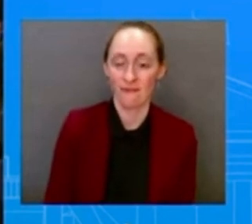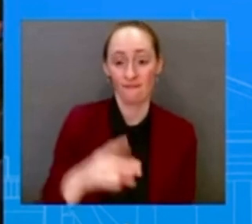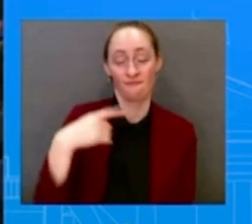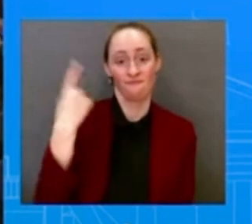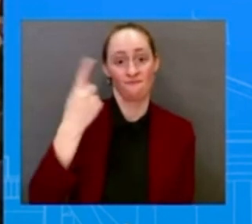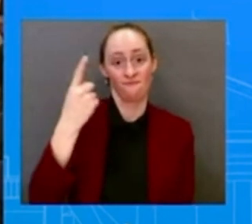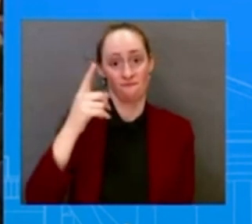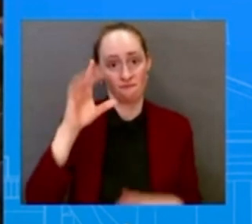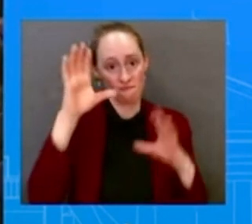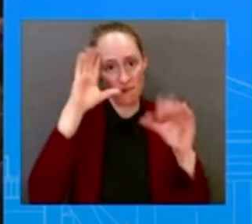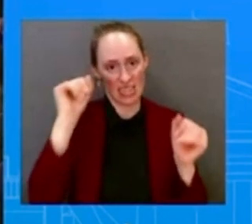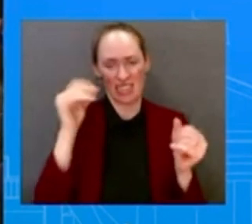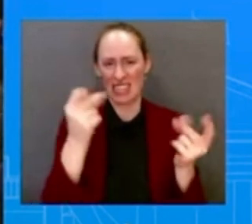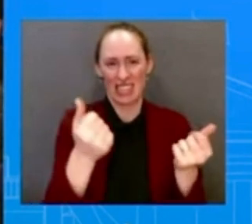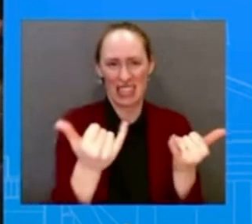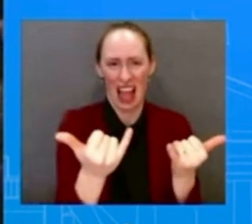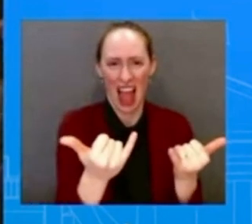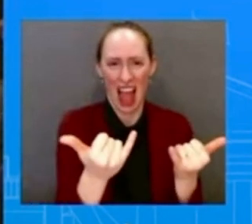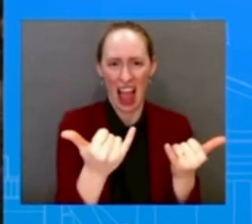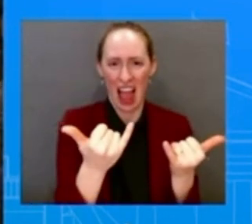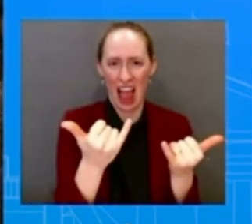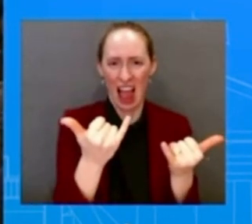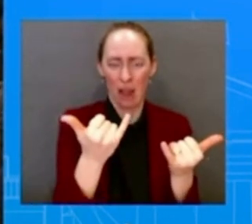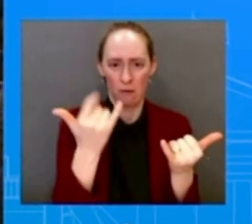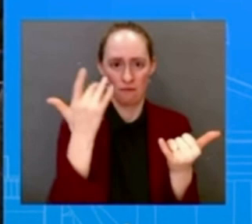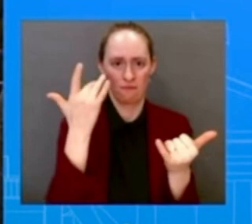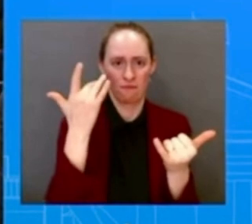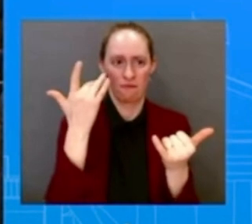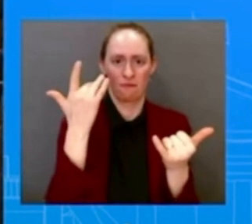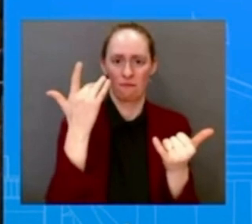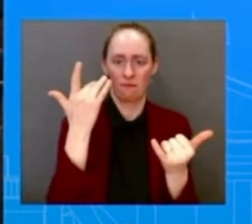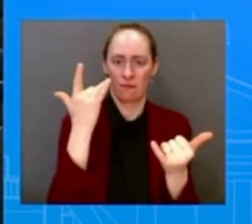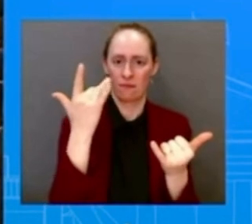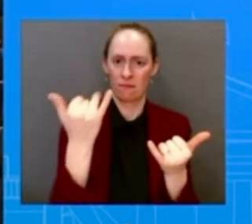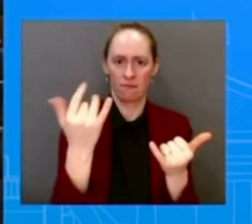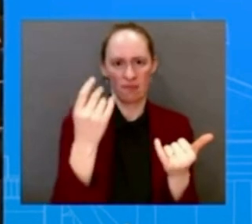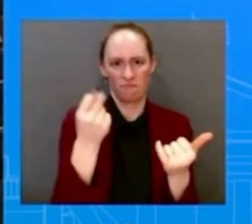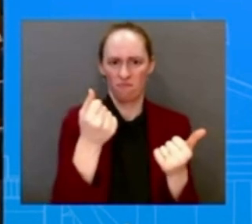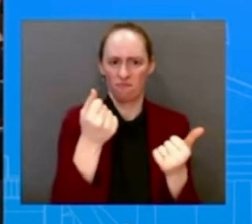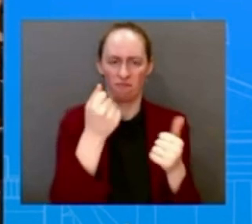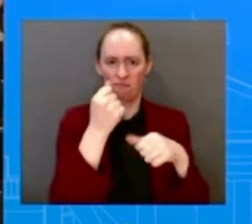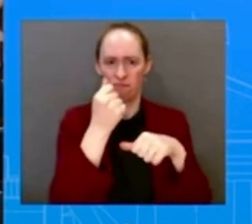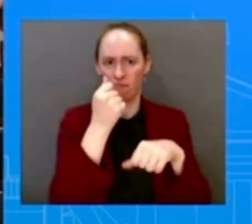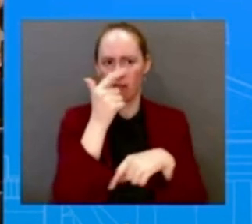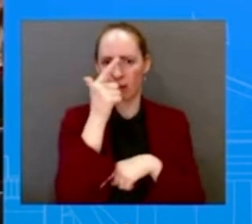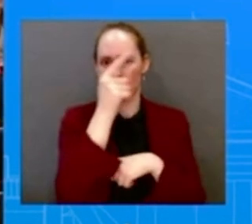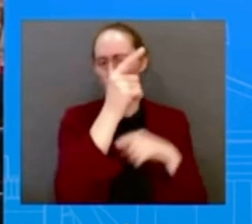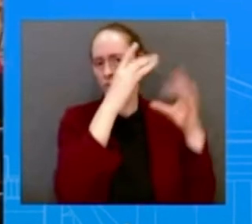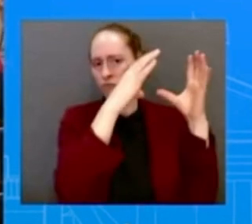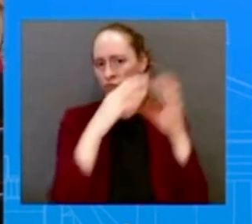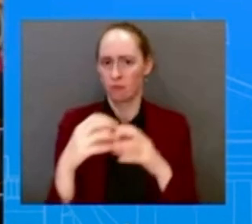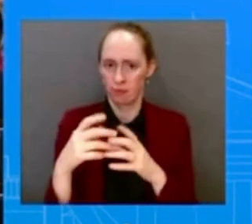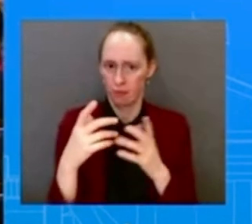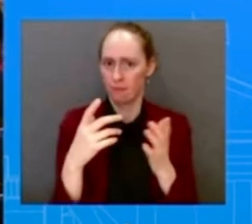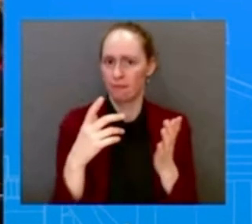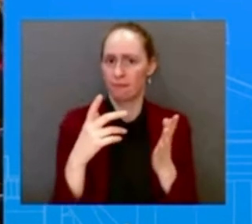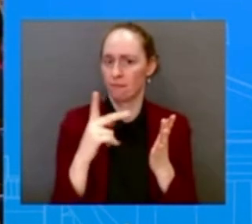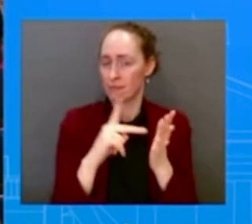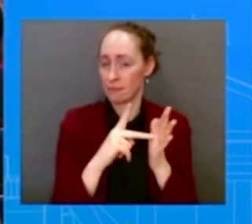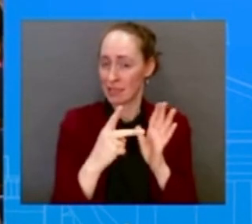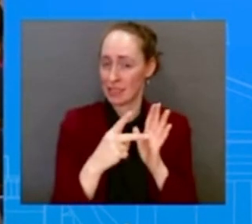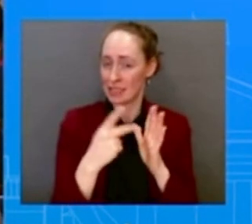Was there something specific, more specific about the threat than just generally being in the airspace in, at